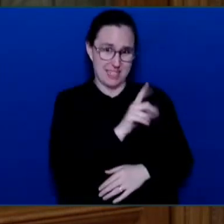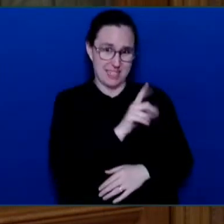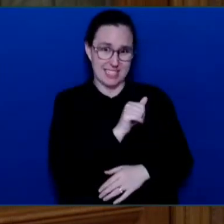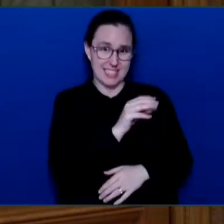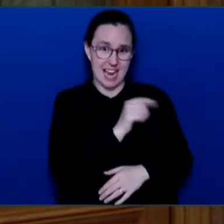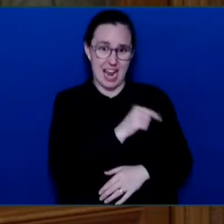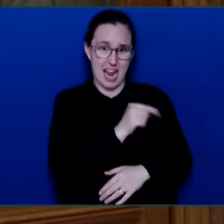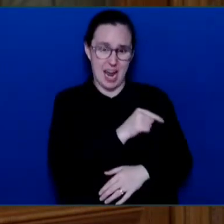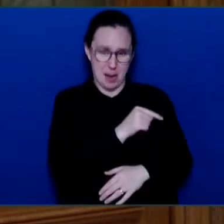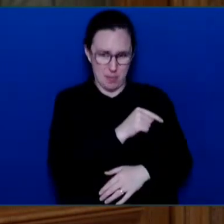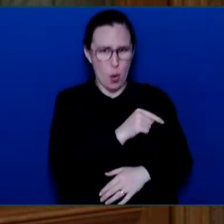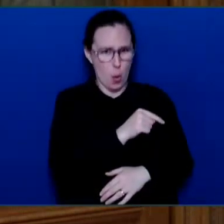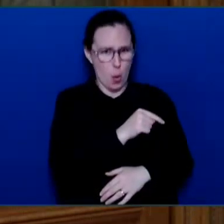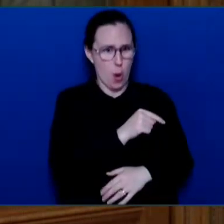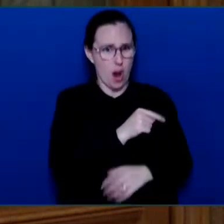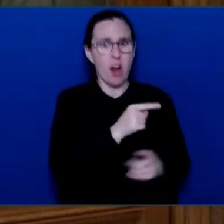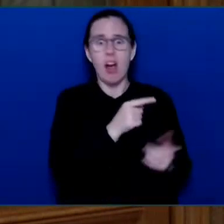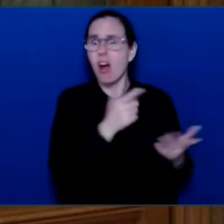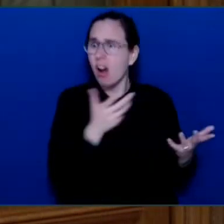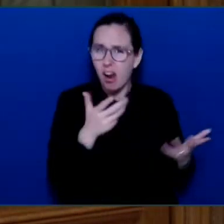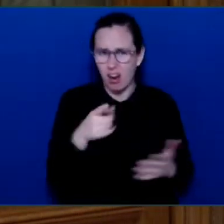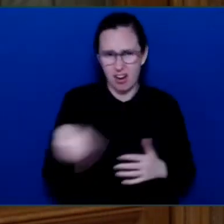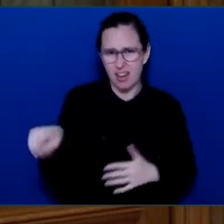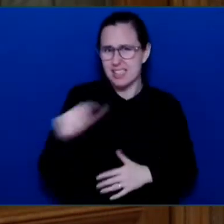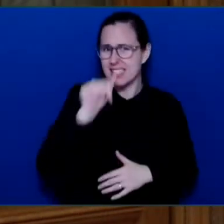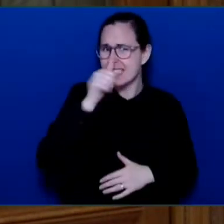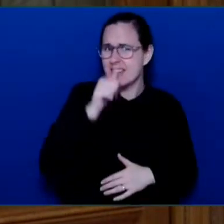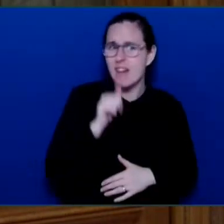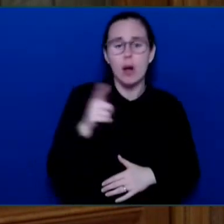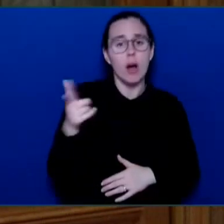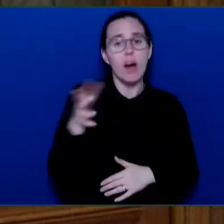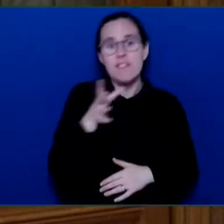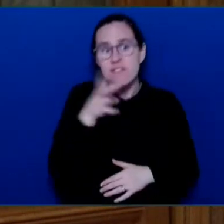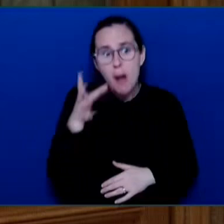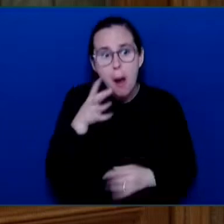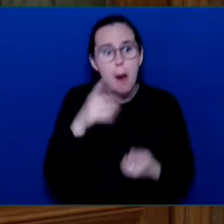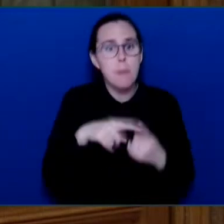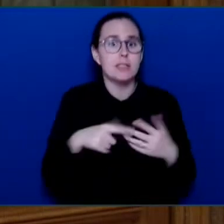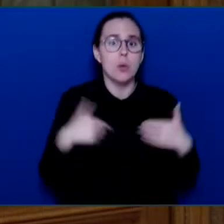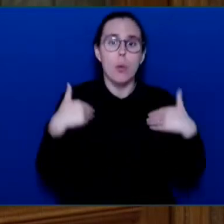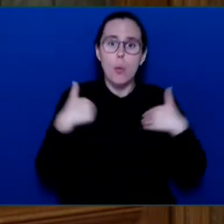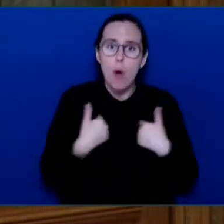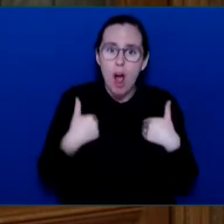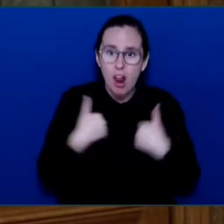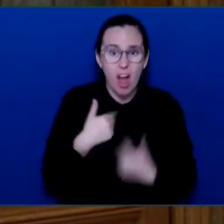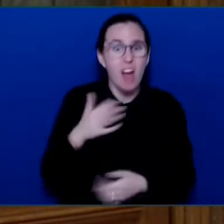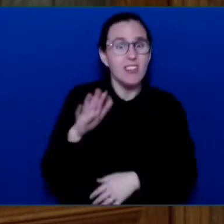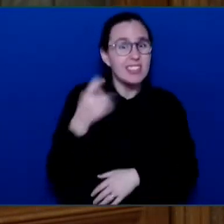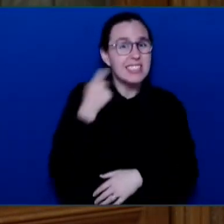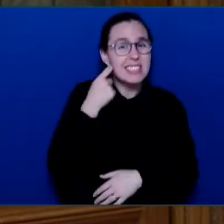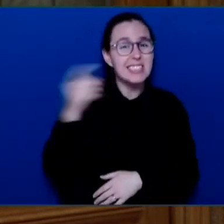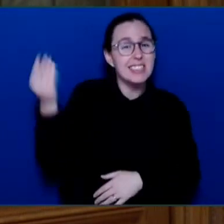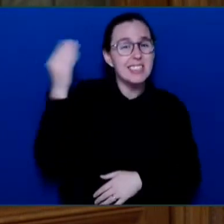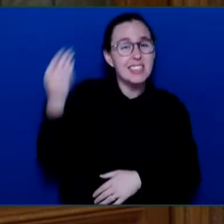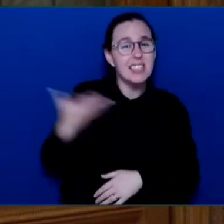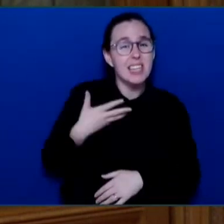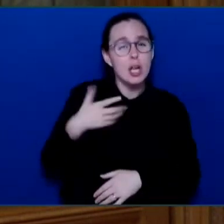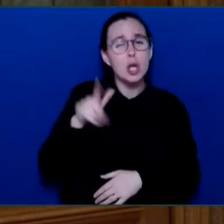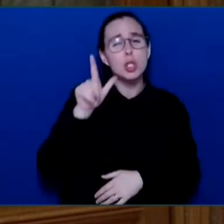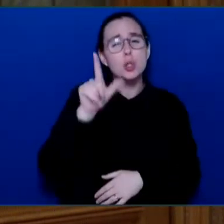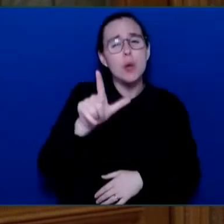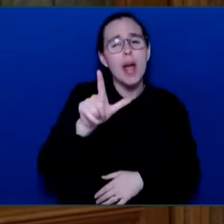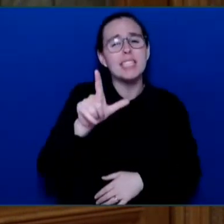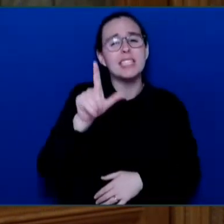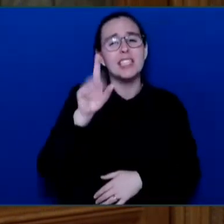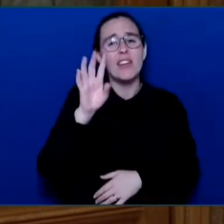just learned that 24 active bear dens are going to be flooded very shortly. And those who are trying to protect the bear dens are